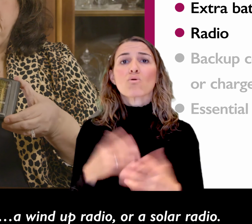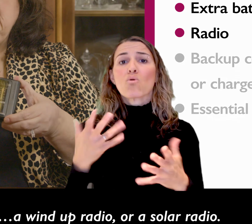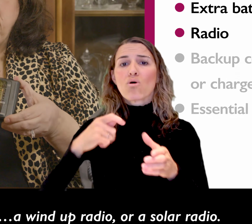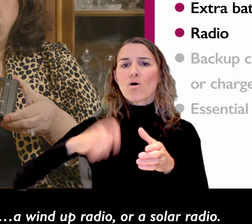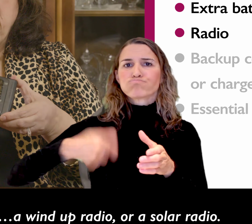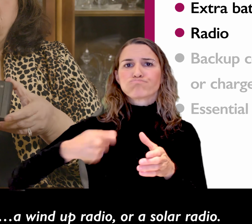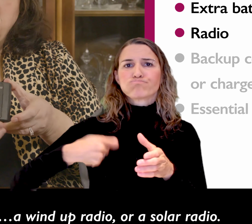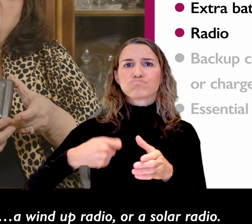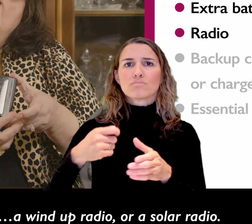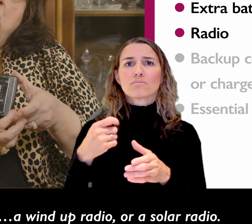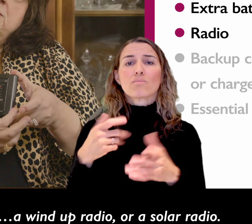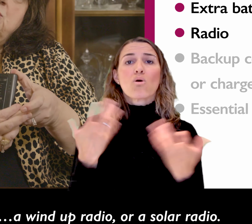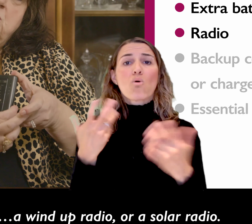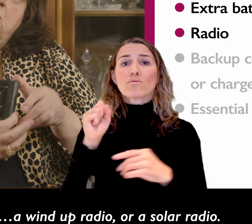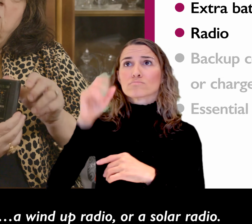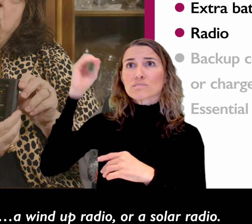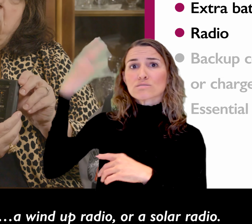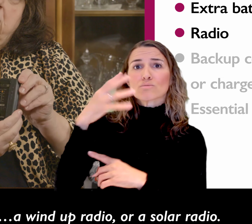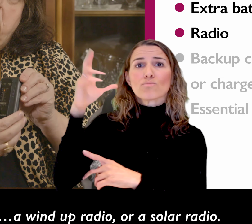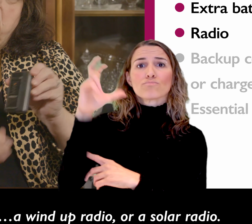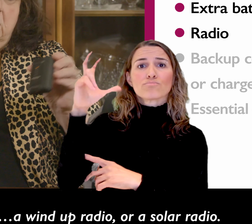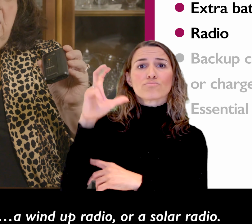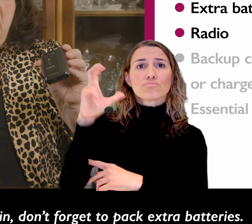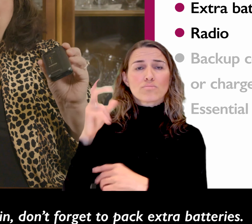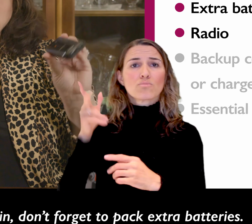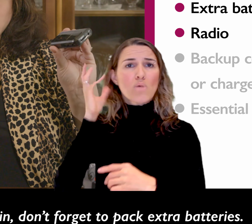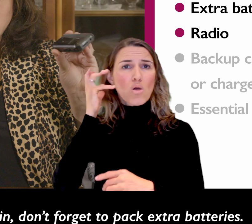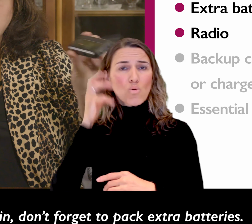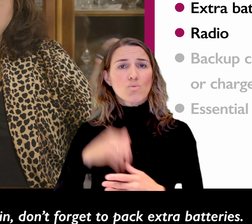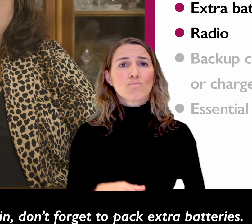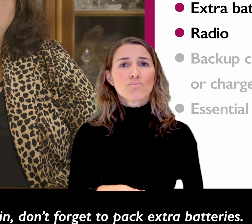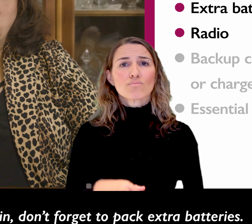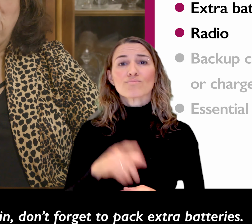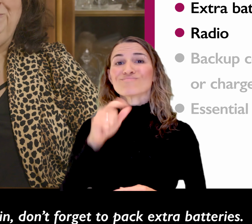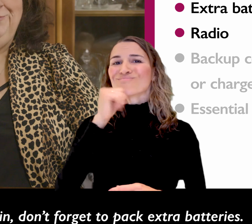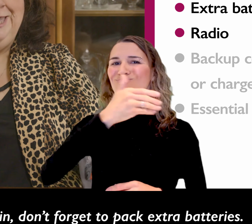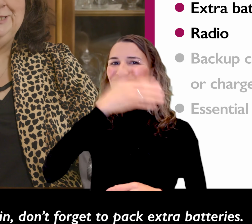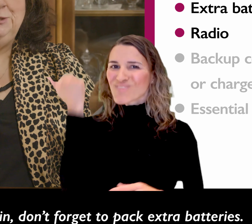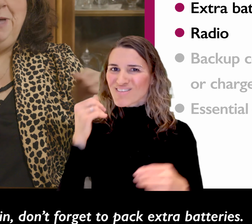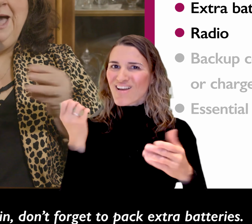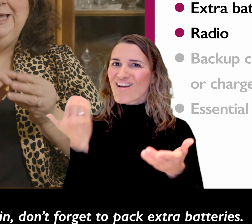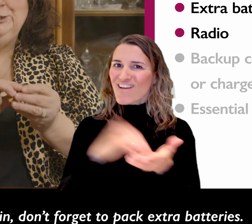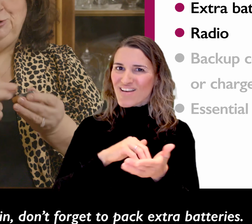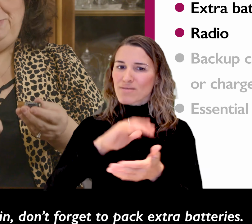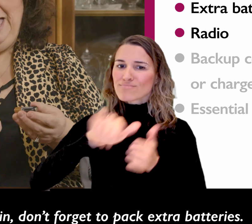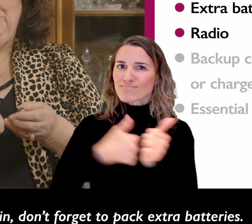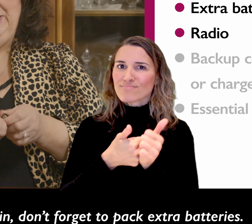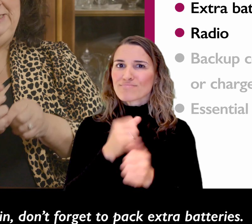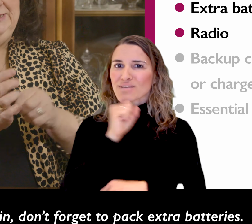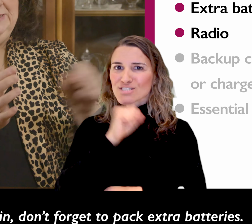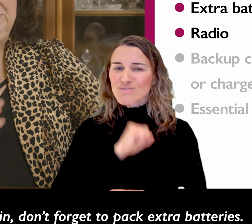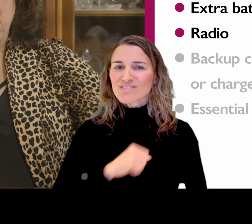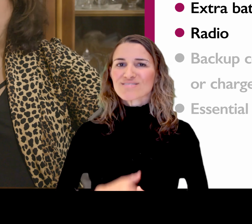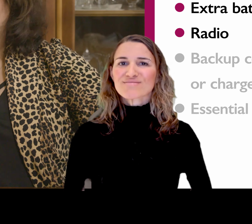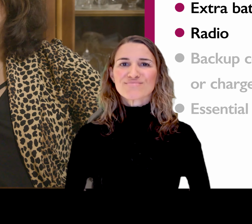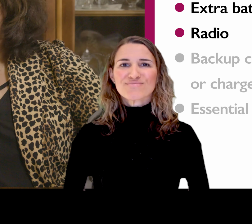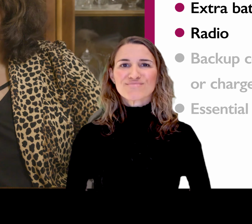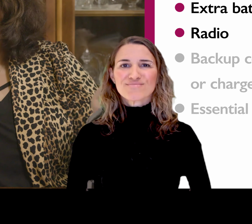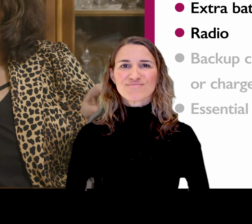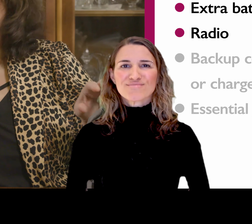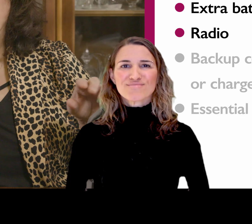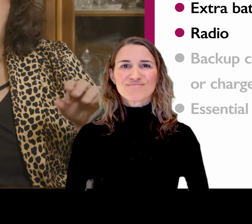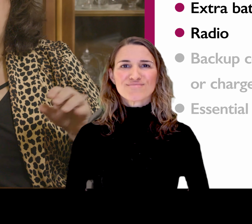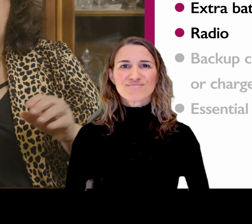a wind-up radio, or a solar radio. And again, don't forget to pack extra batteries.